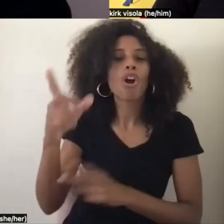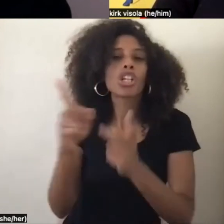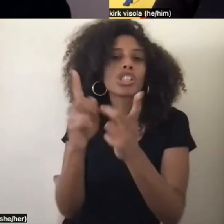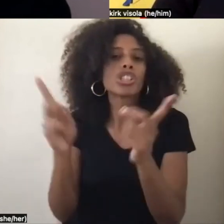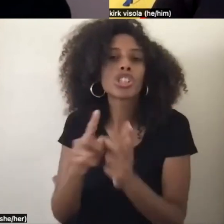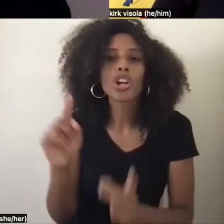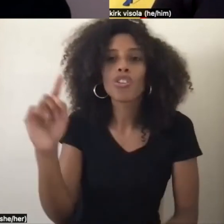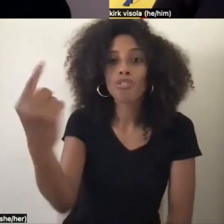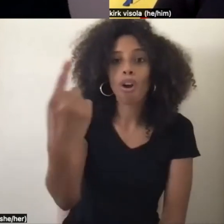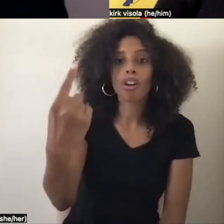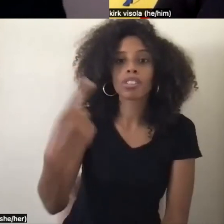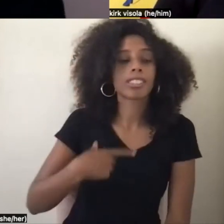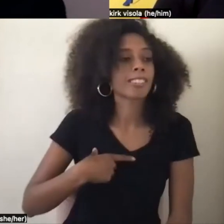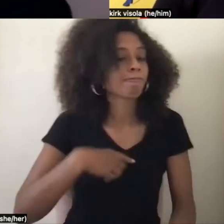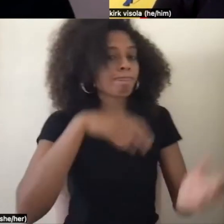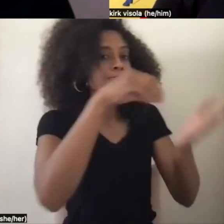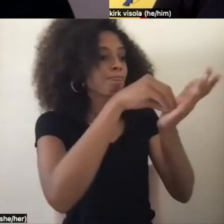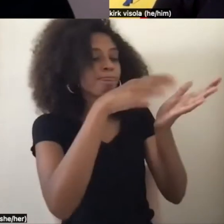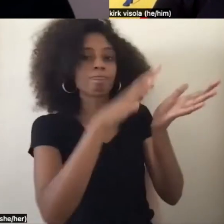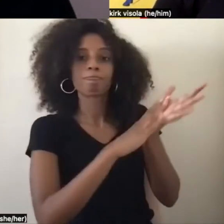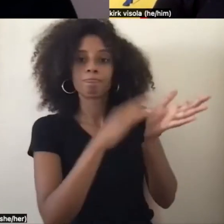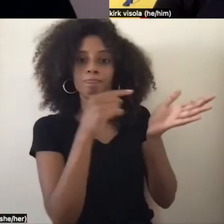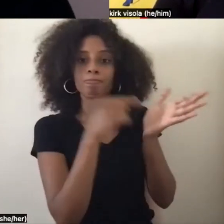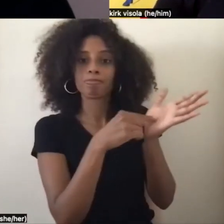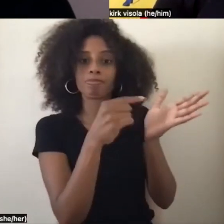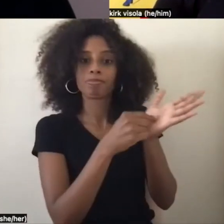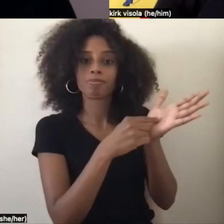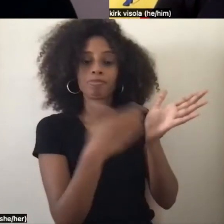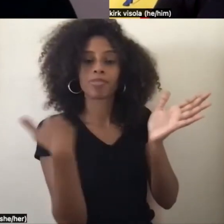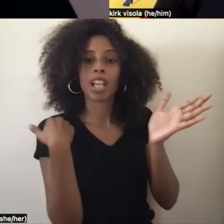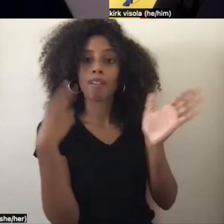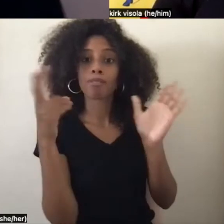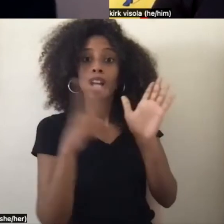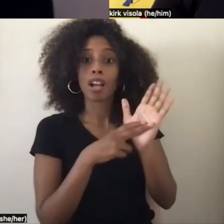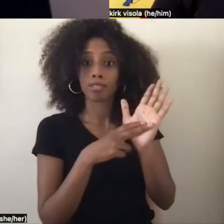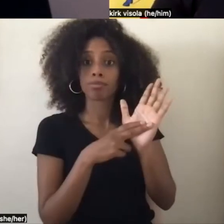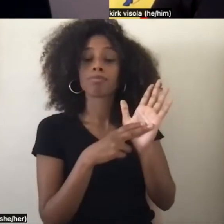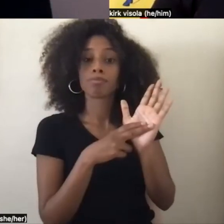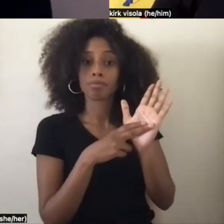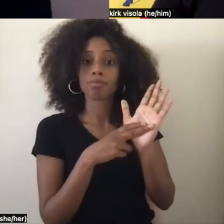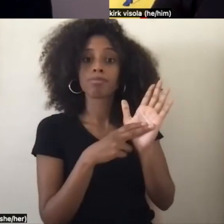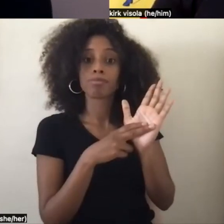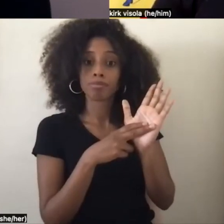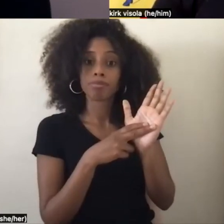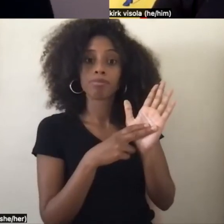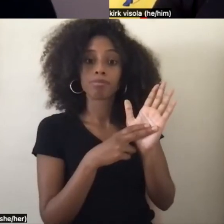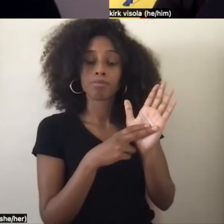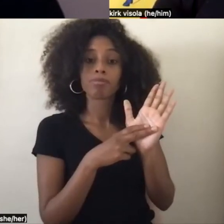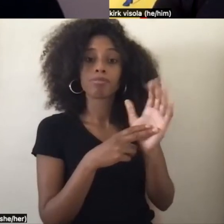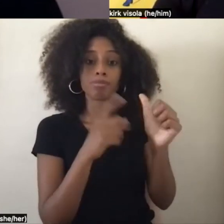Put it in writing. So have a contract, have it signed. Get your money